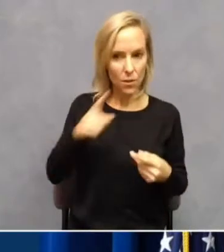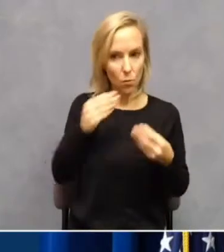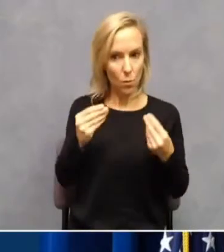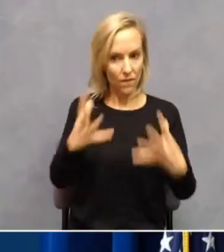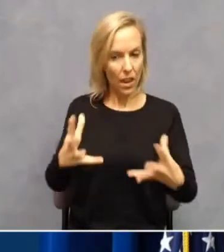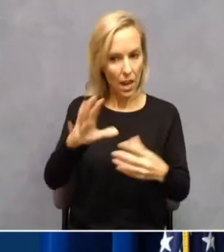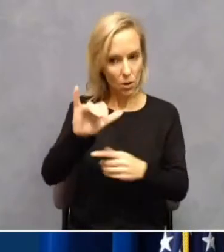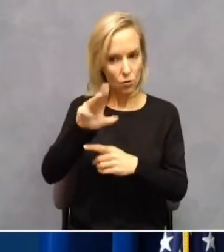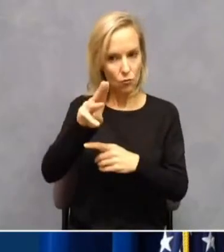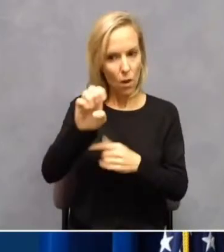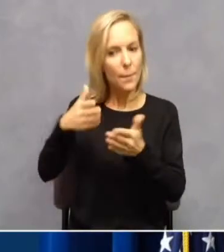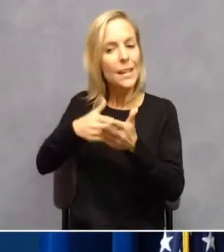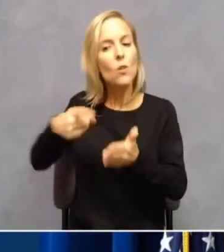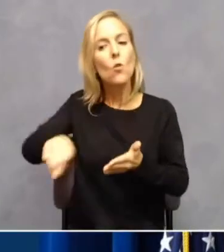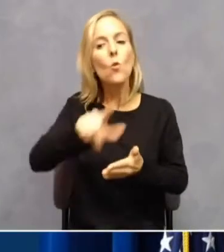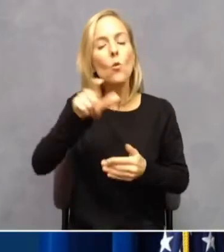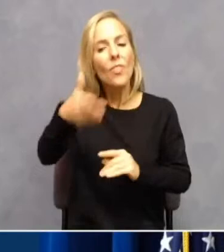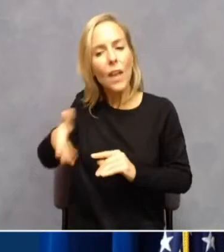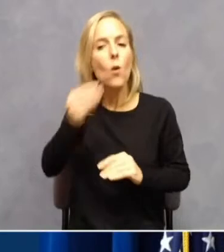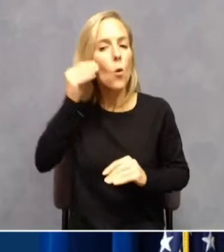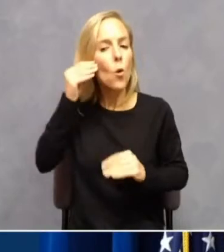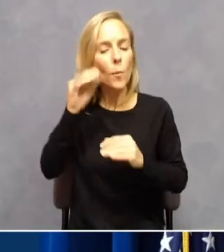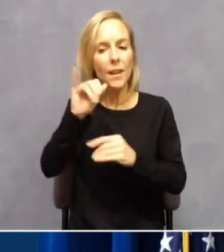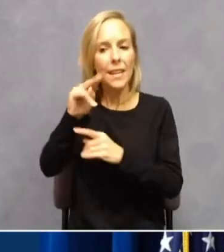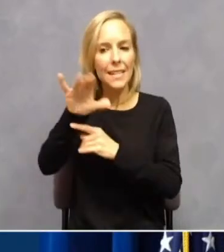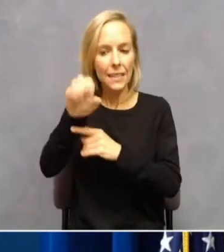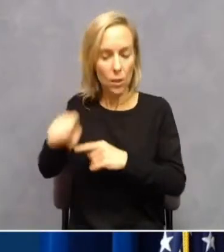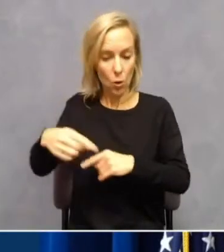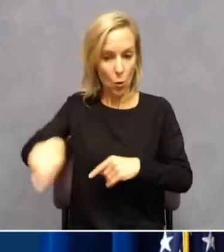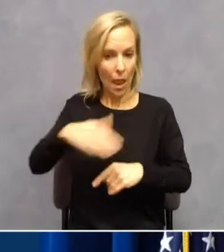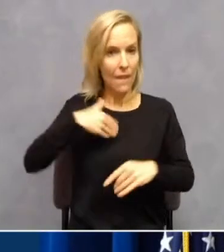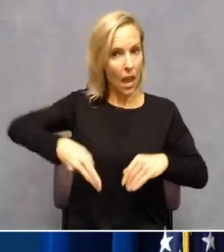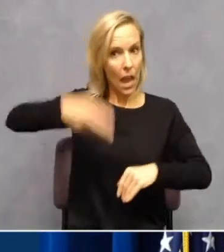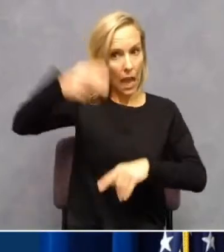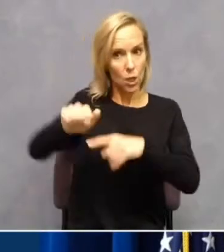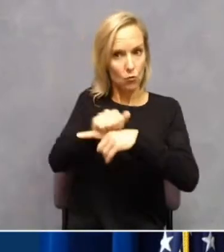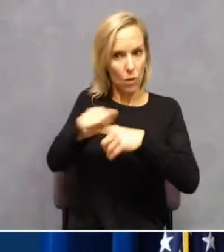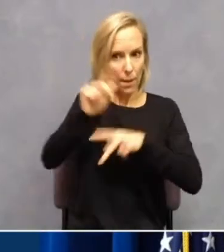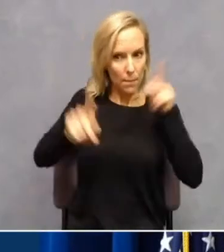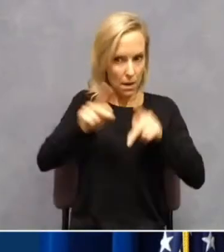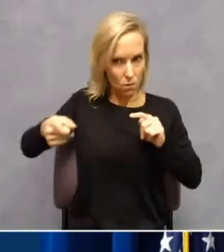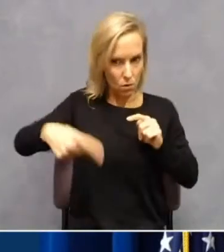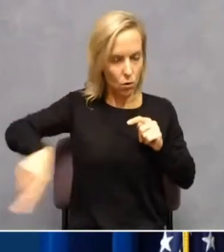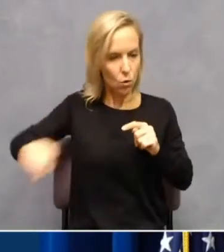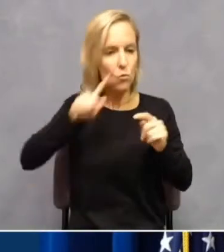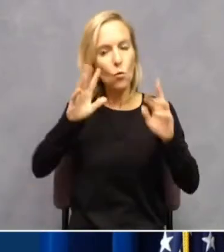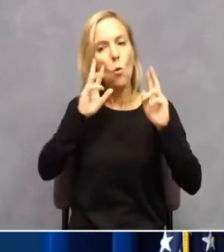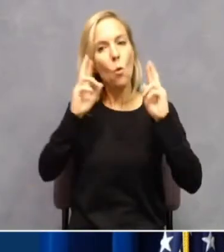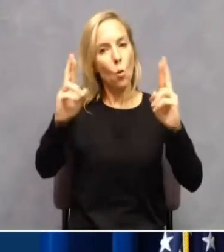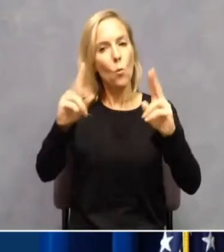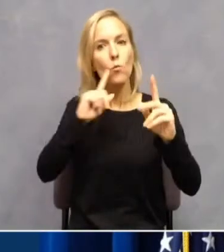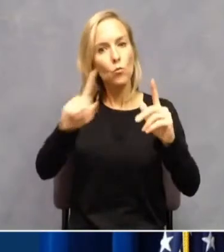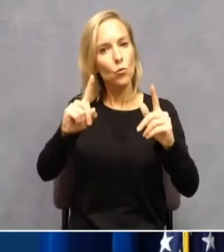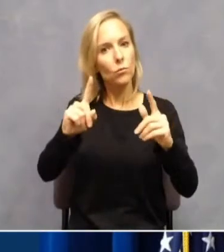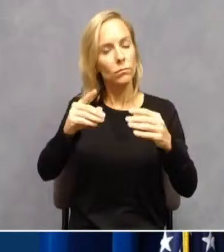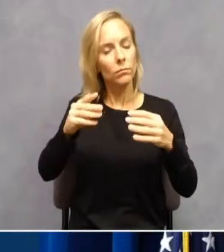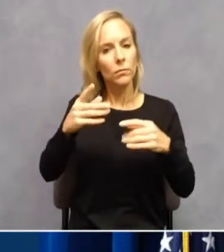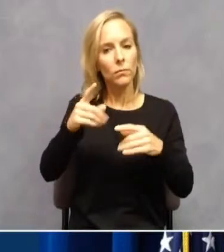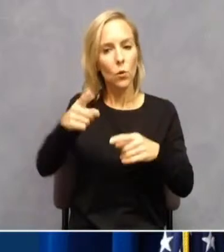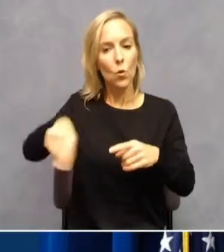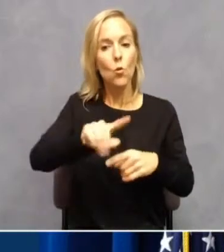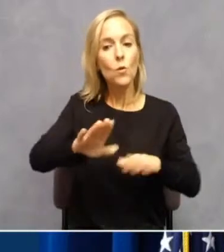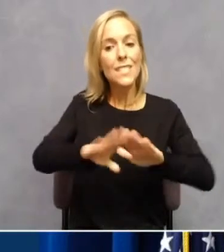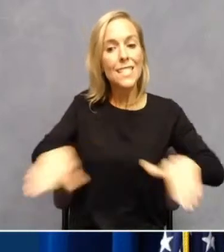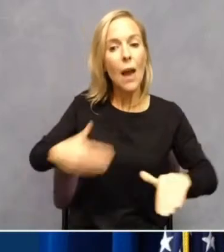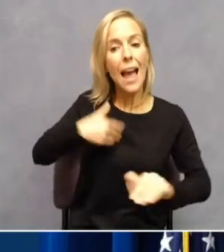which is funded by VOCA, consists of highly trained members bringing hope to traumatized children who have been removed from their homes, helping them